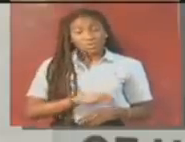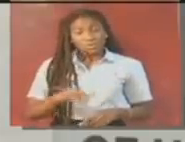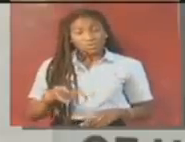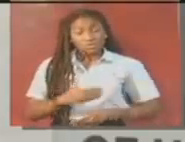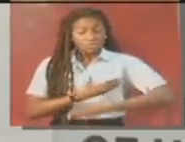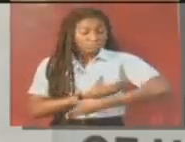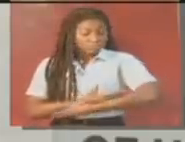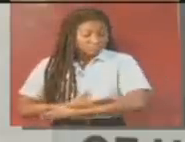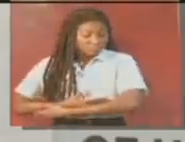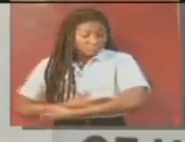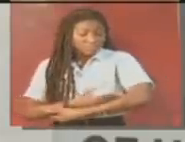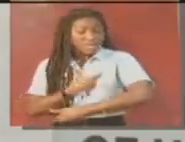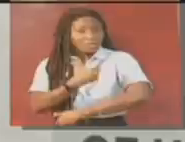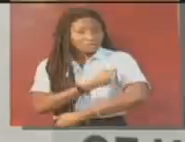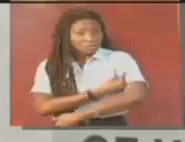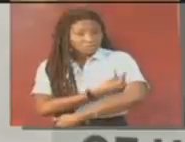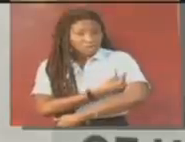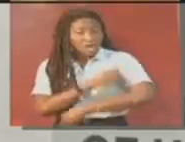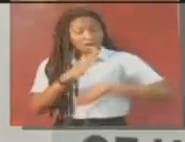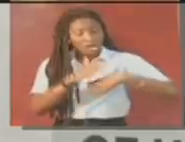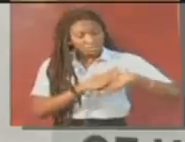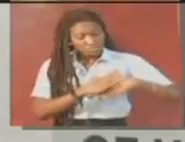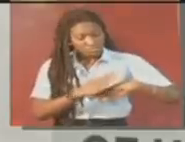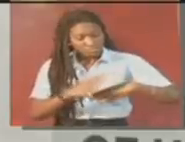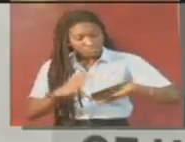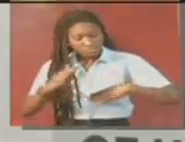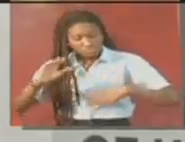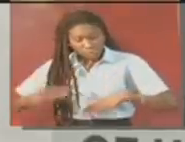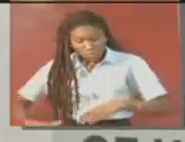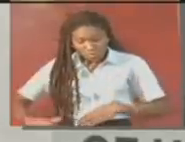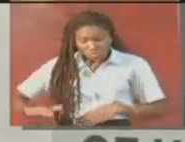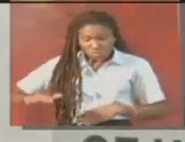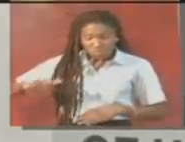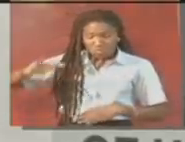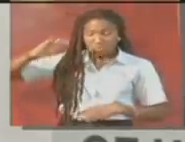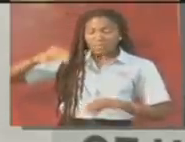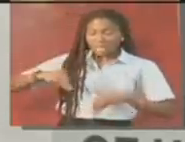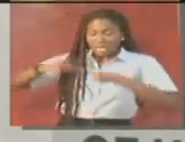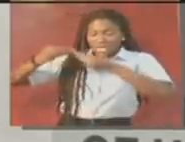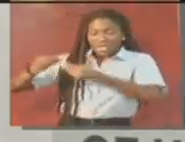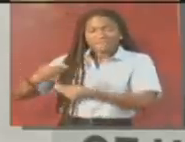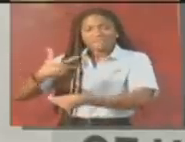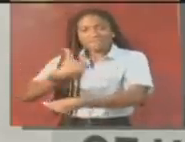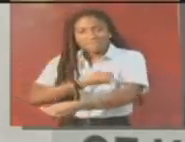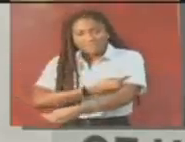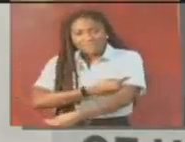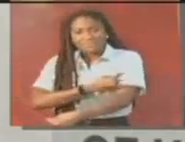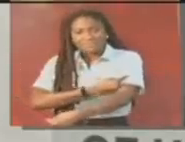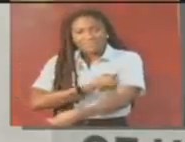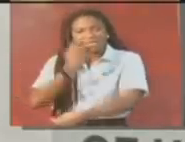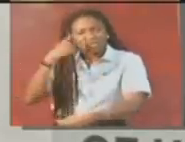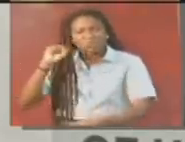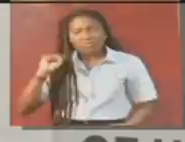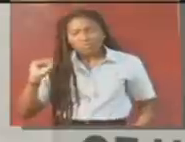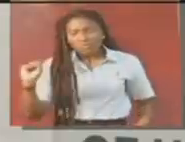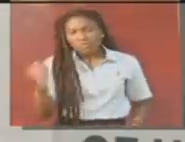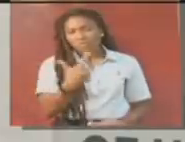immunization throughout the life course. Serve as a platform for integrated public health